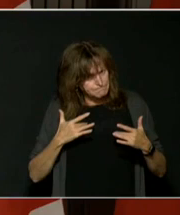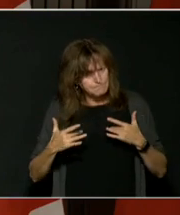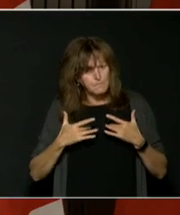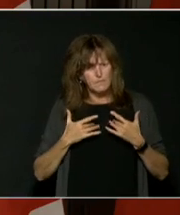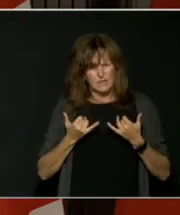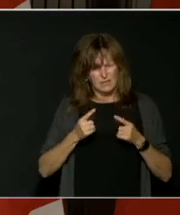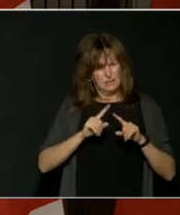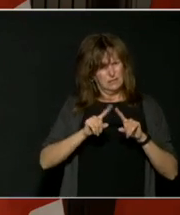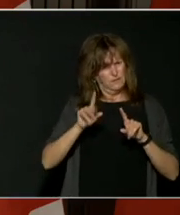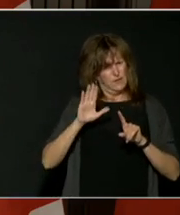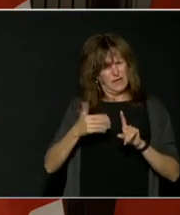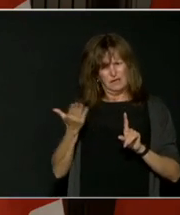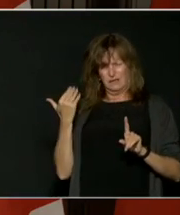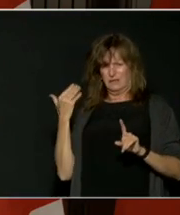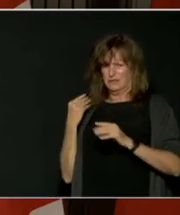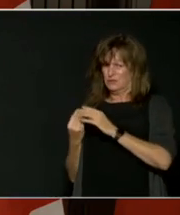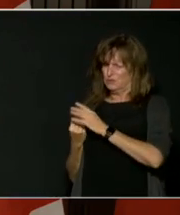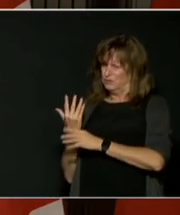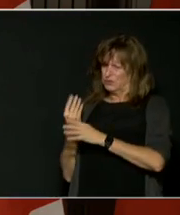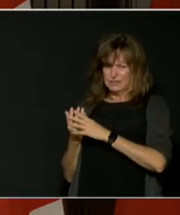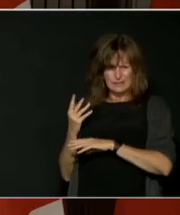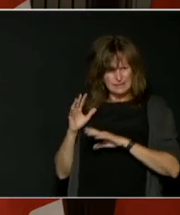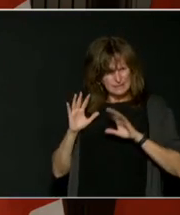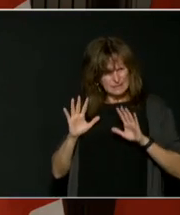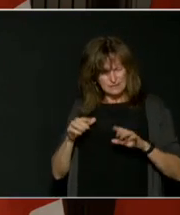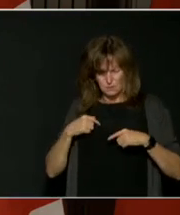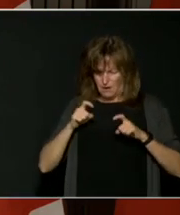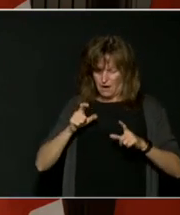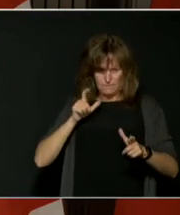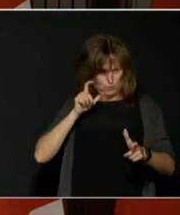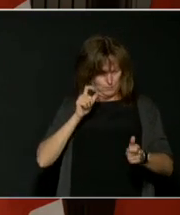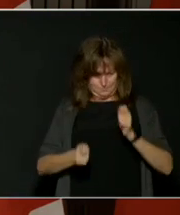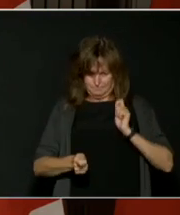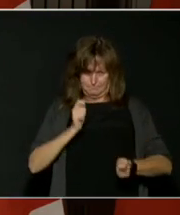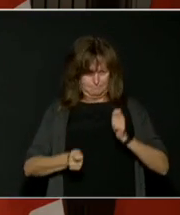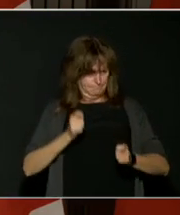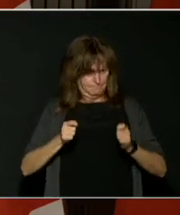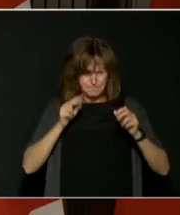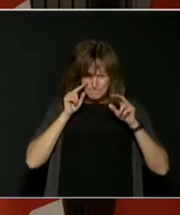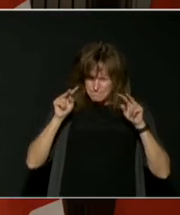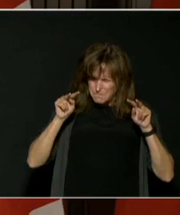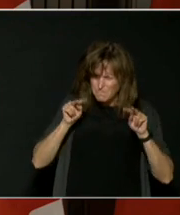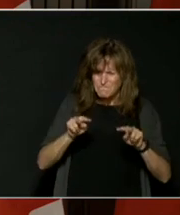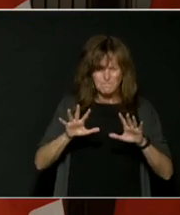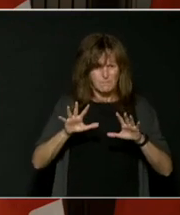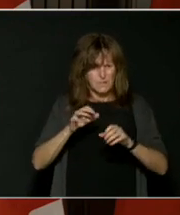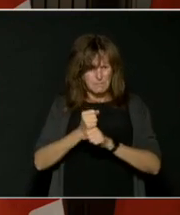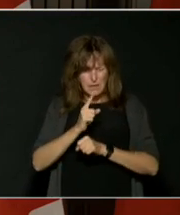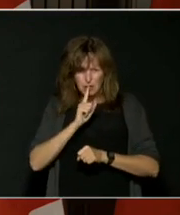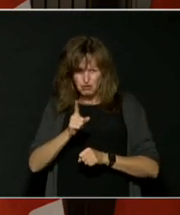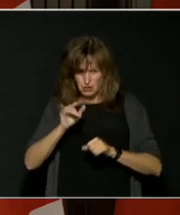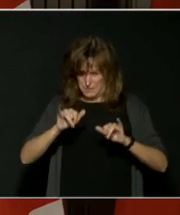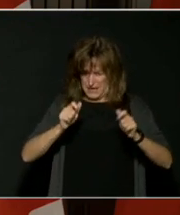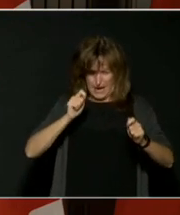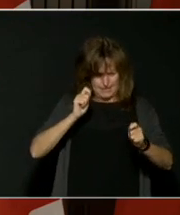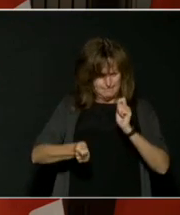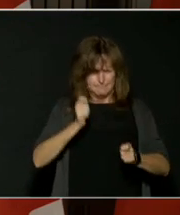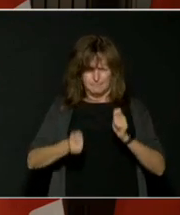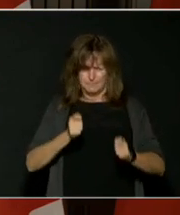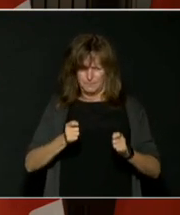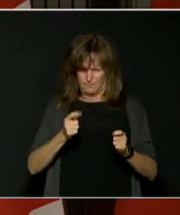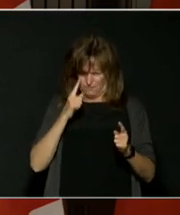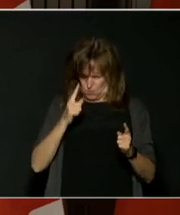spring, and we need to be nimble, we need to be responsive, and we need to make appropriate changes to ensure that we